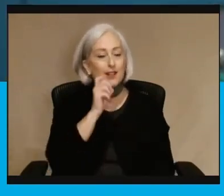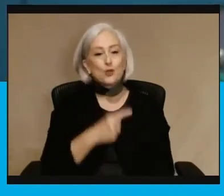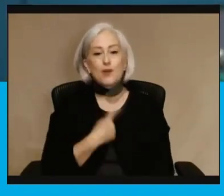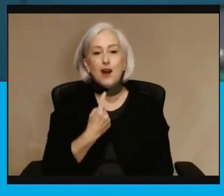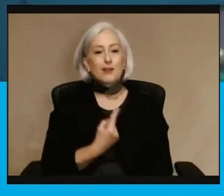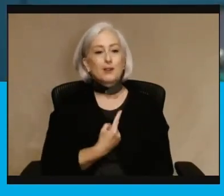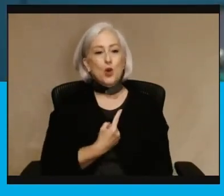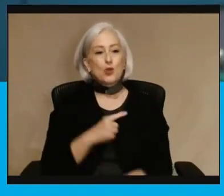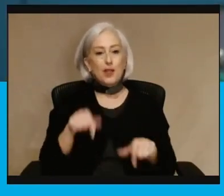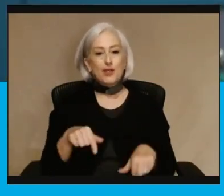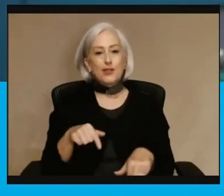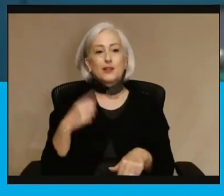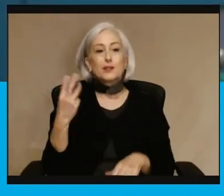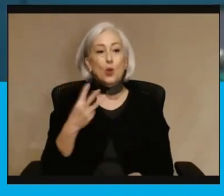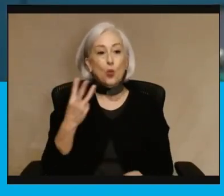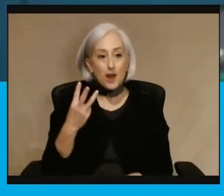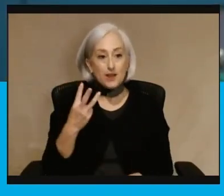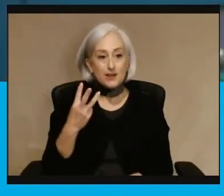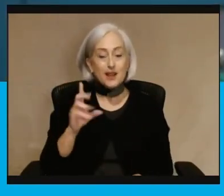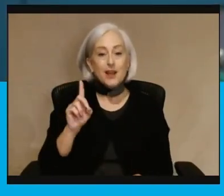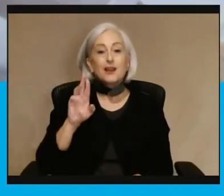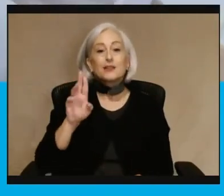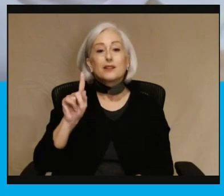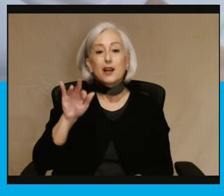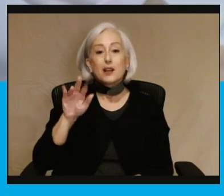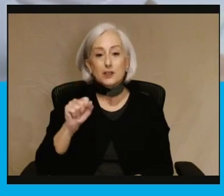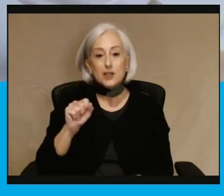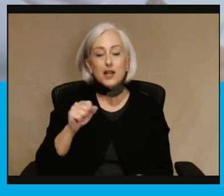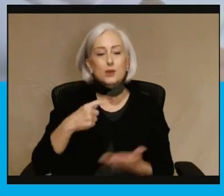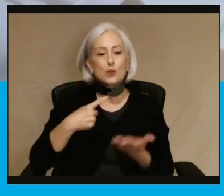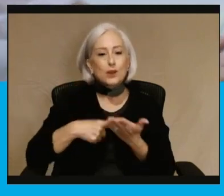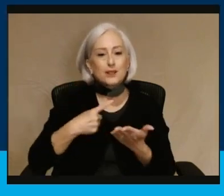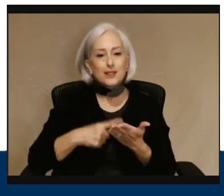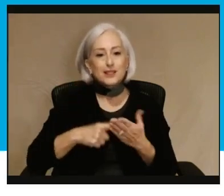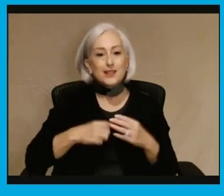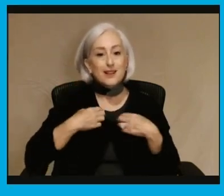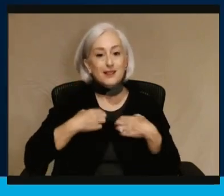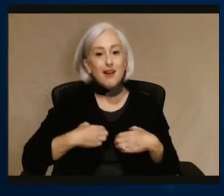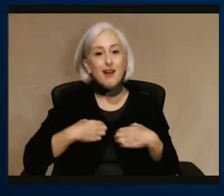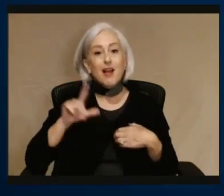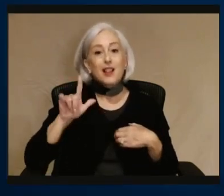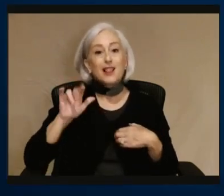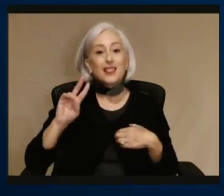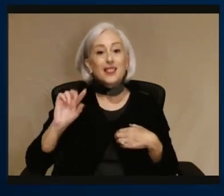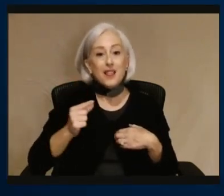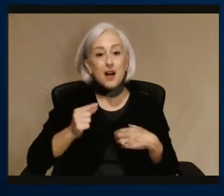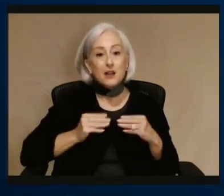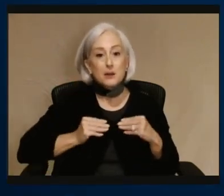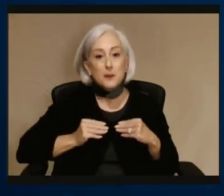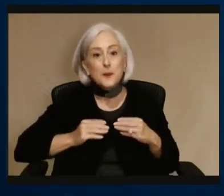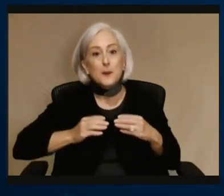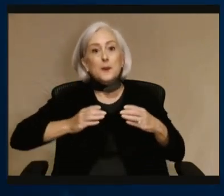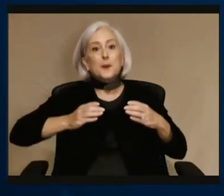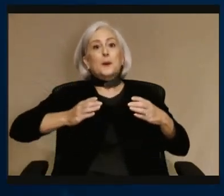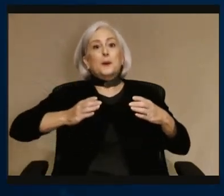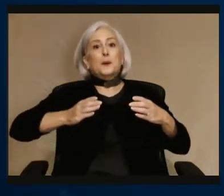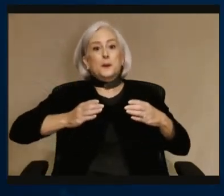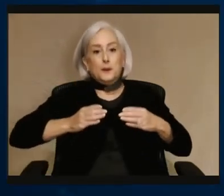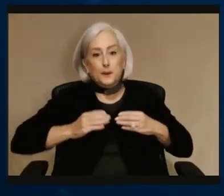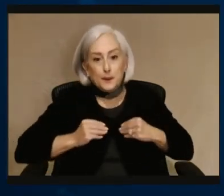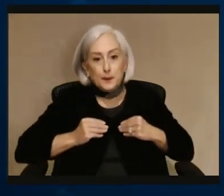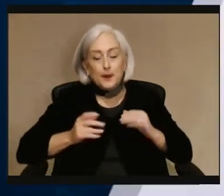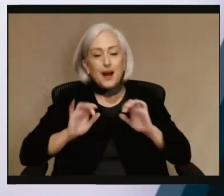Stites, the study helping expand our lung capacity and how you can take part. We'll see you at 8 on these social media channels.